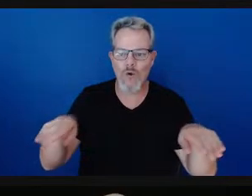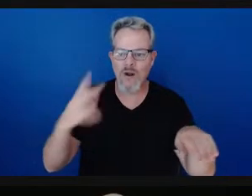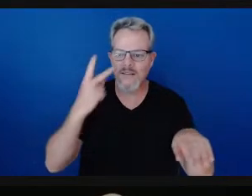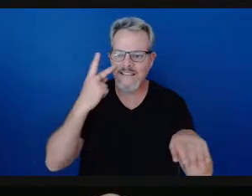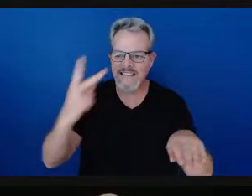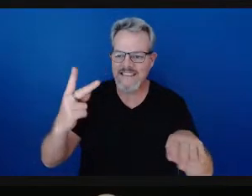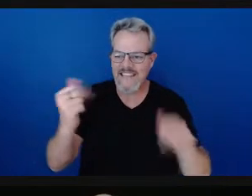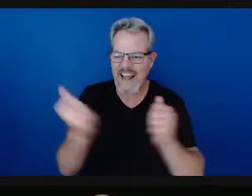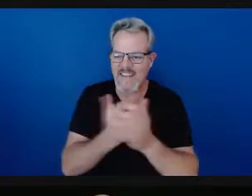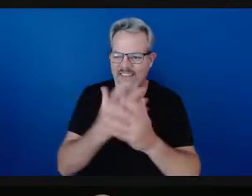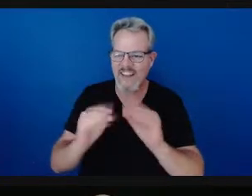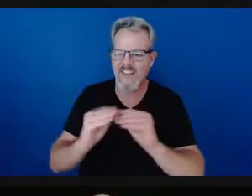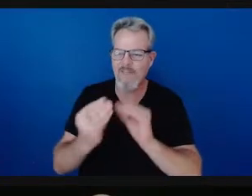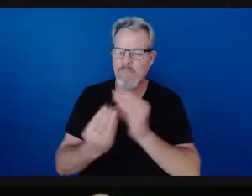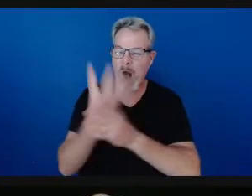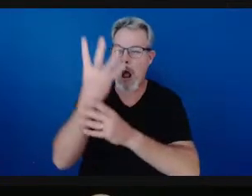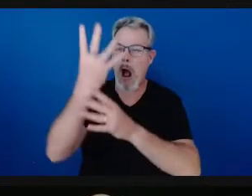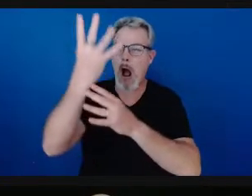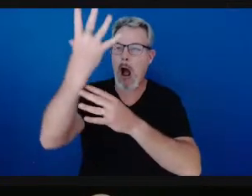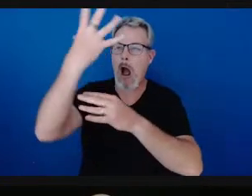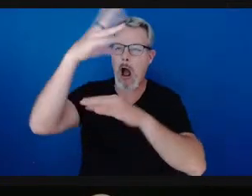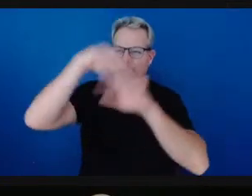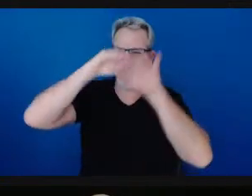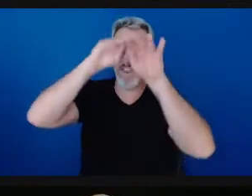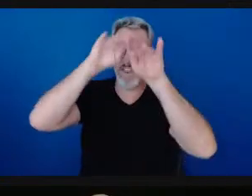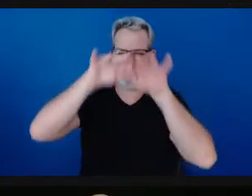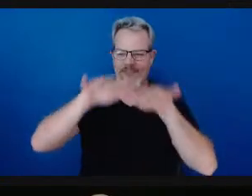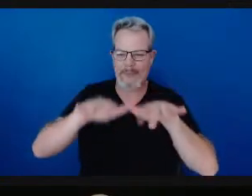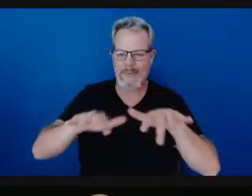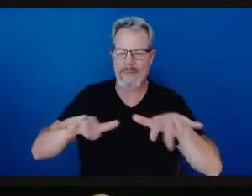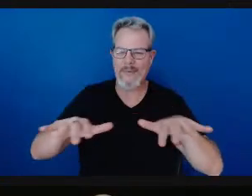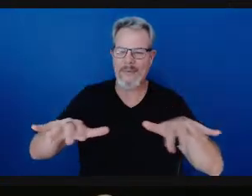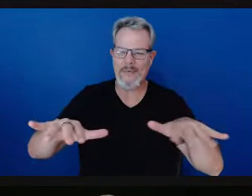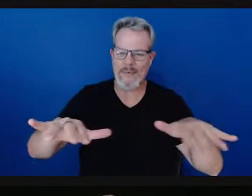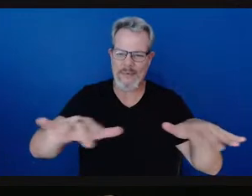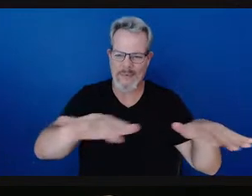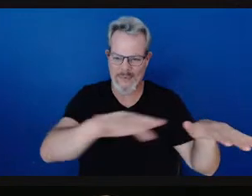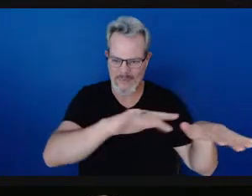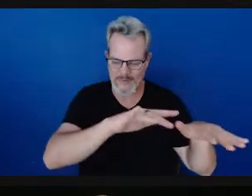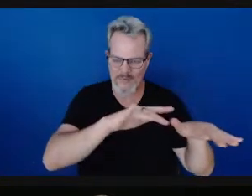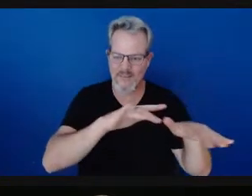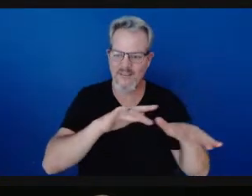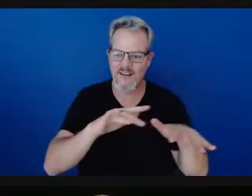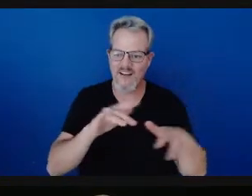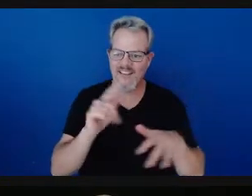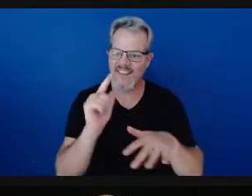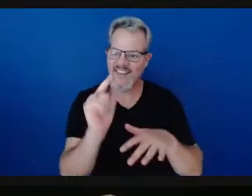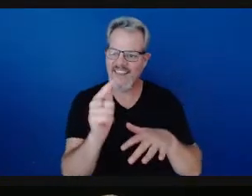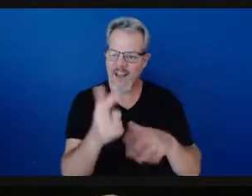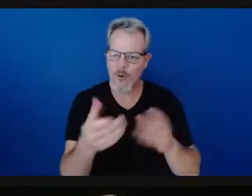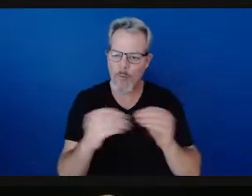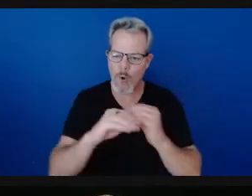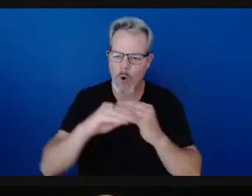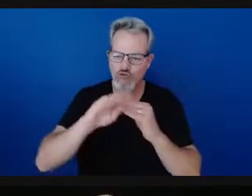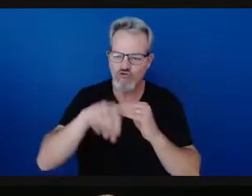start falling off to the side as well. So I'll advance it a little further. Flows a little further on, creeping